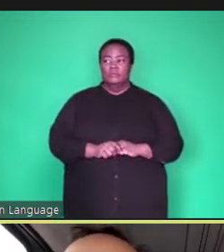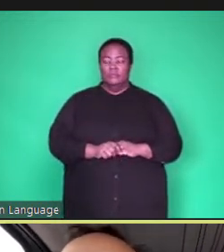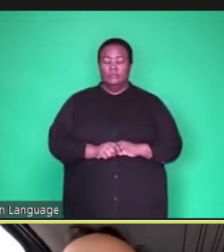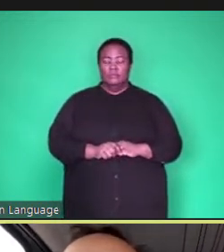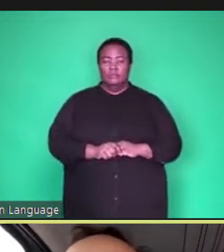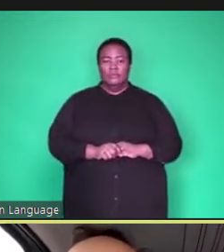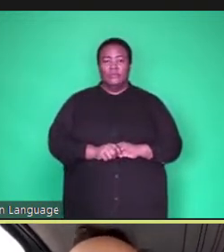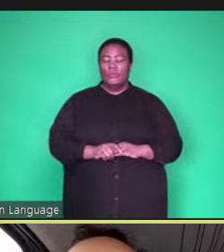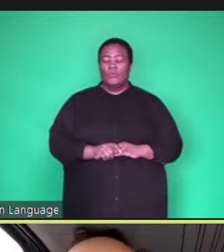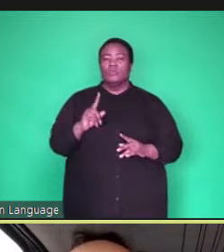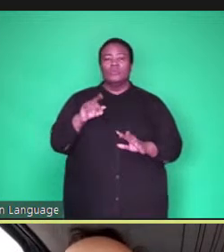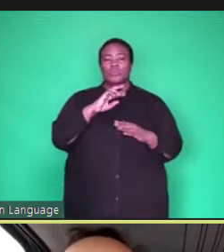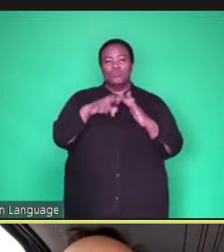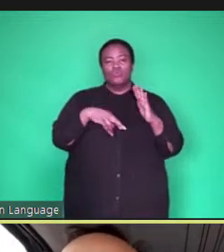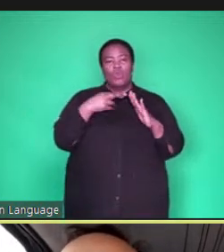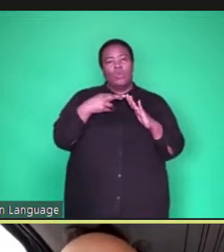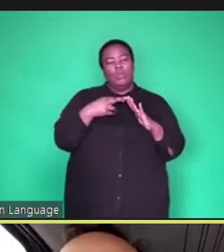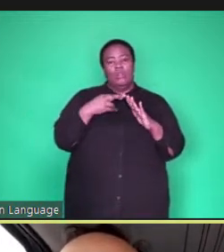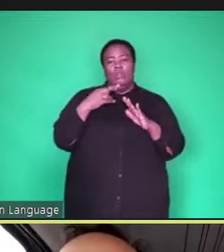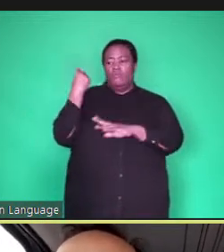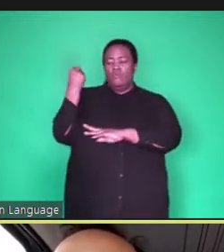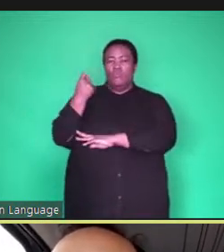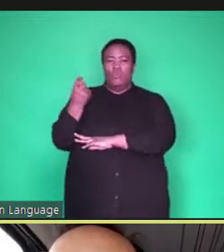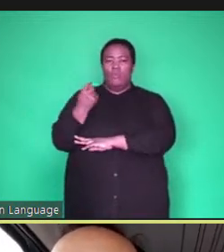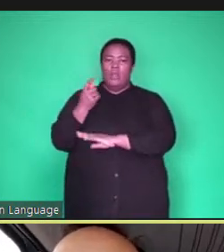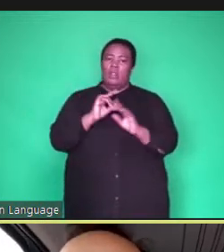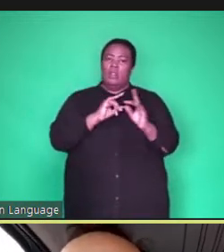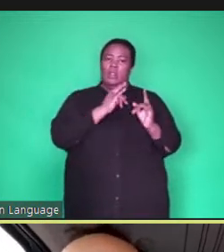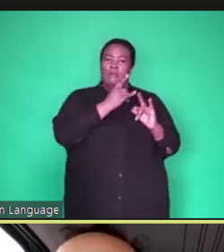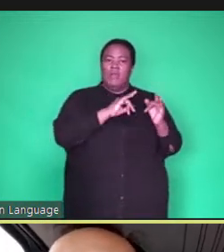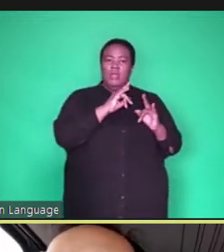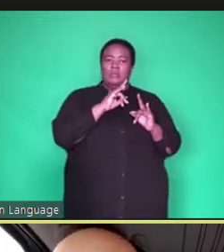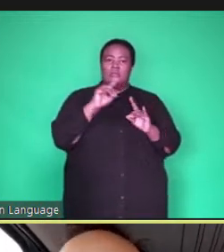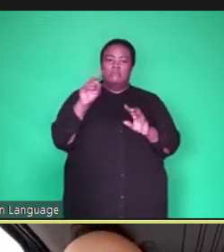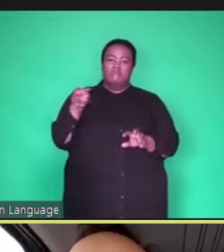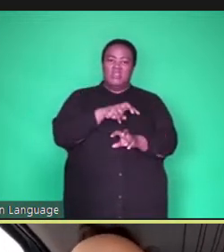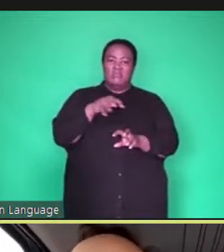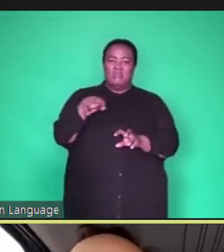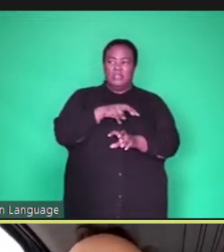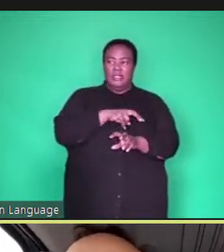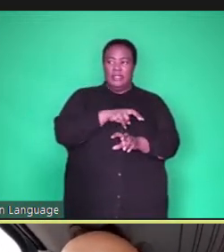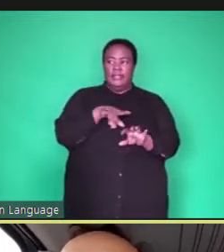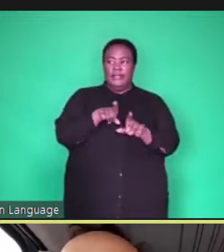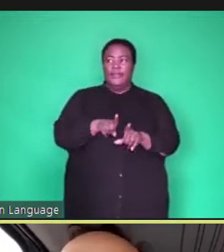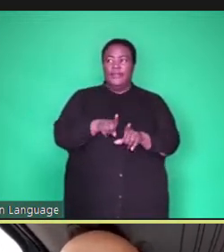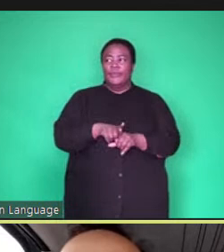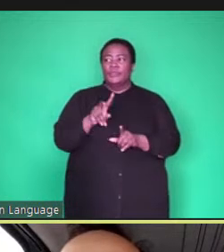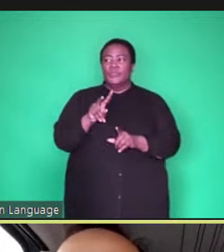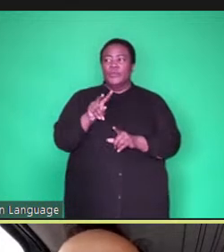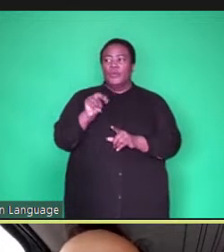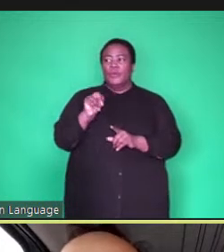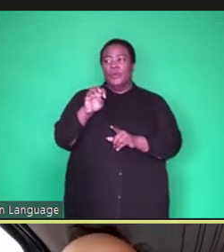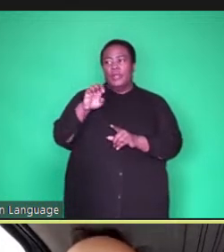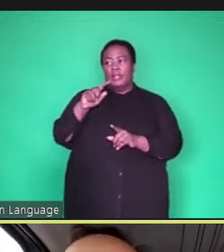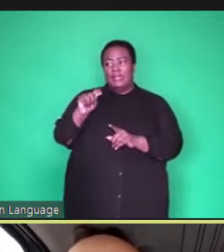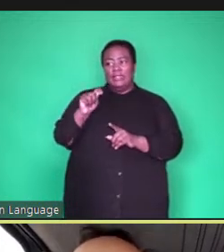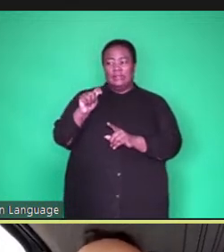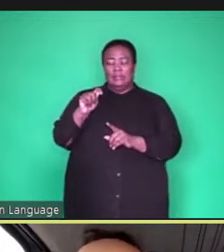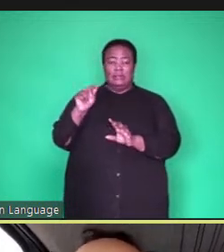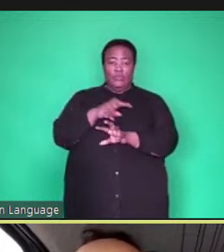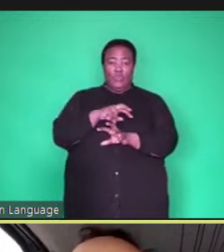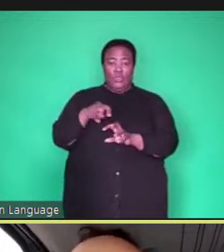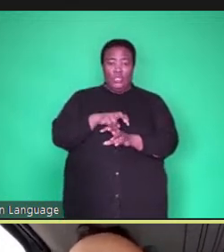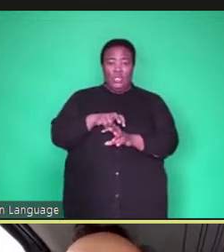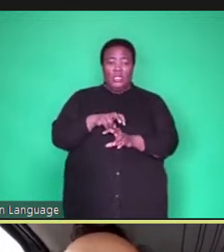So what is the role of rural-urban migration and net migration on urbanization process?